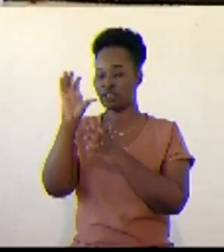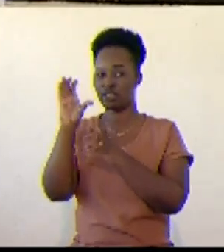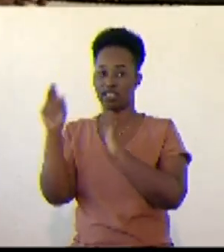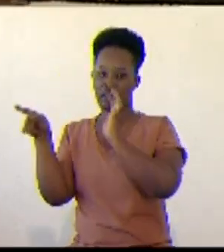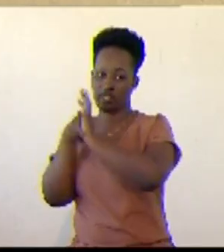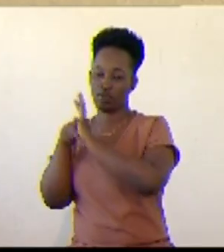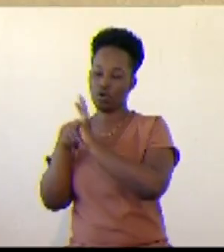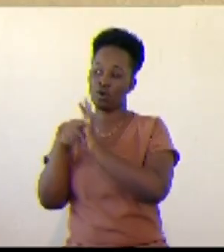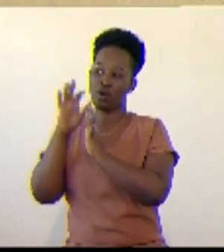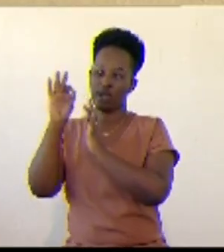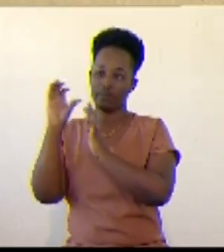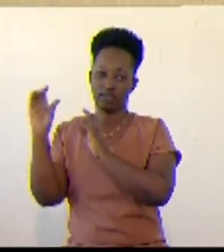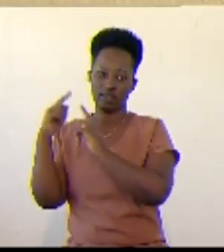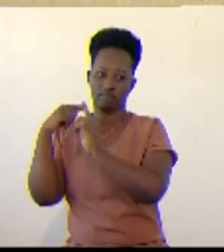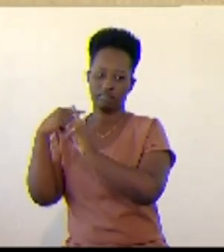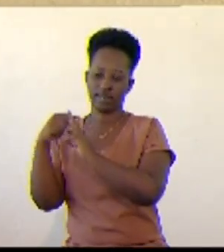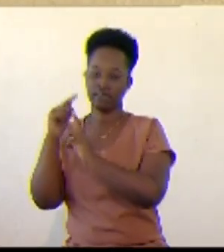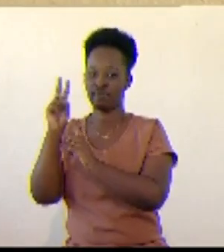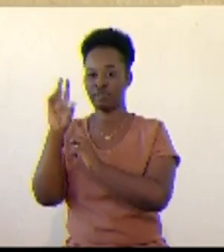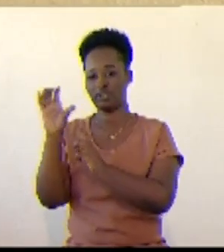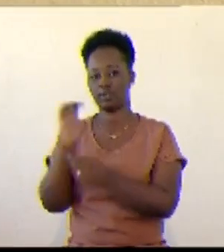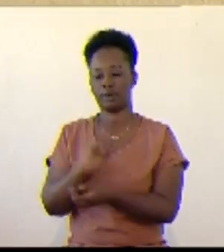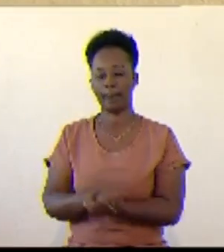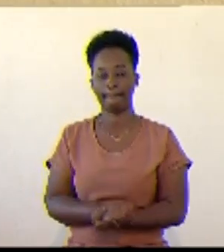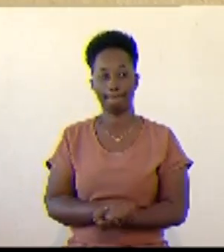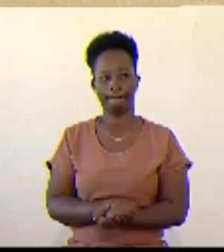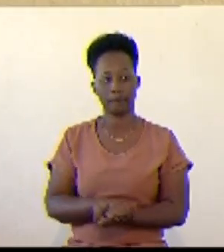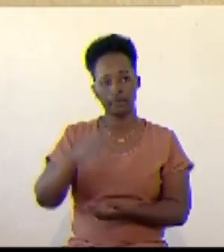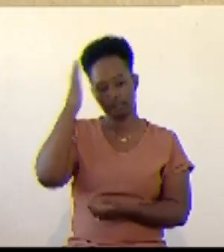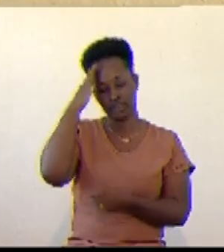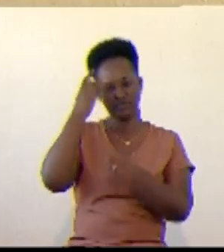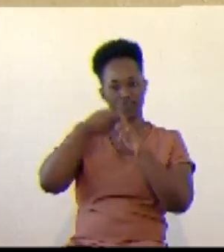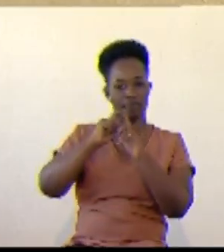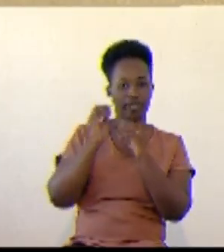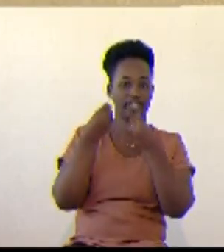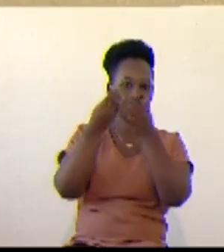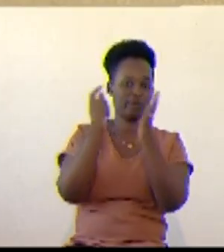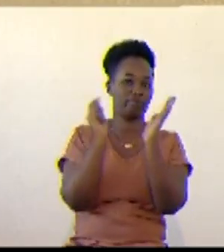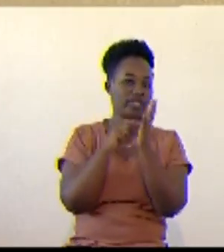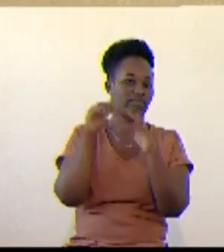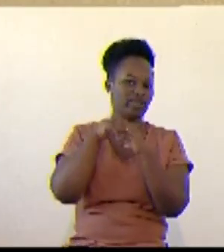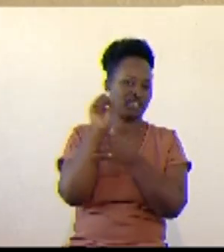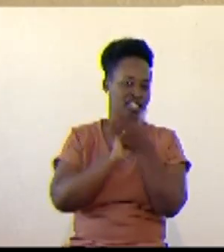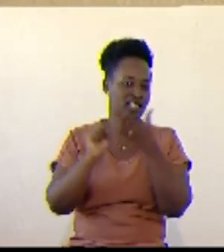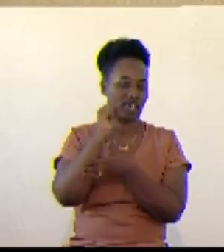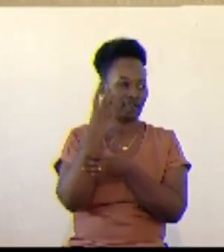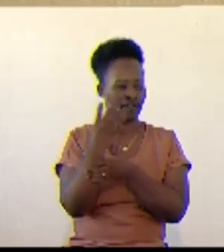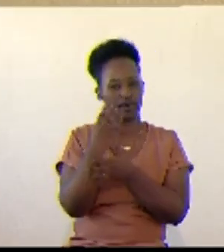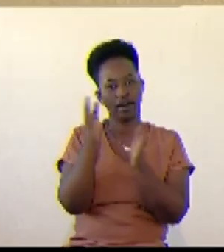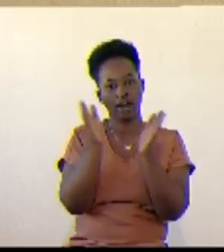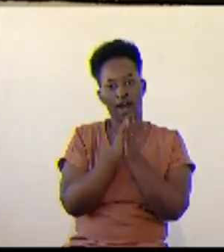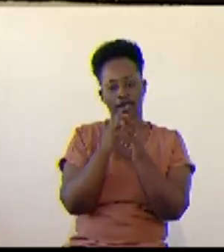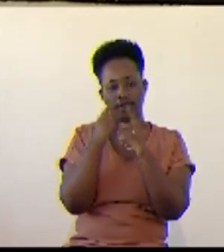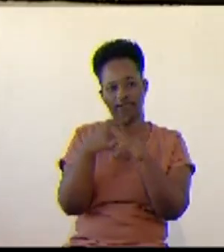You know, fixed costs are costs which don't change with output level. You know that from break-even point, senior 4. And variable